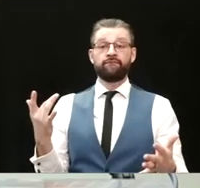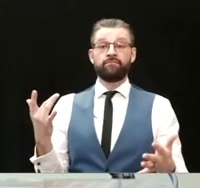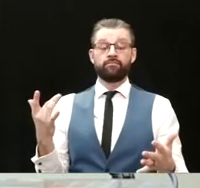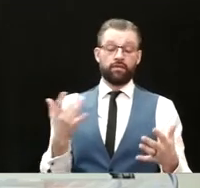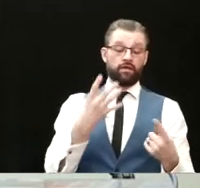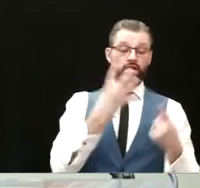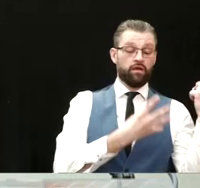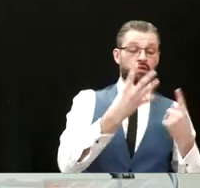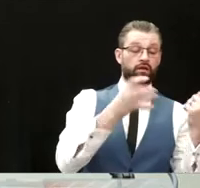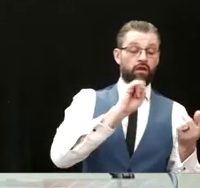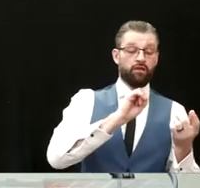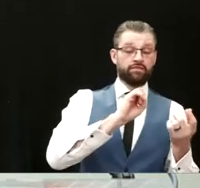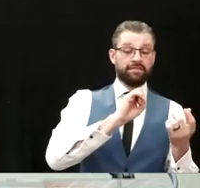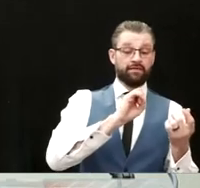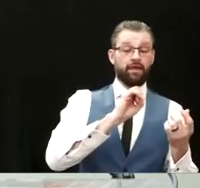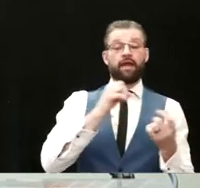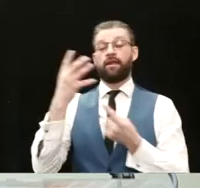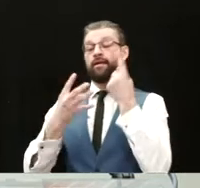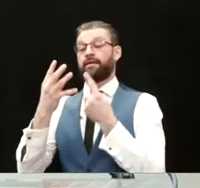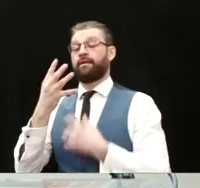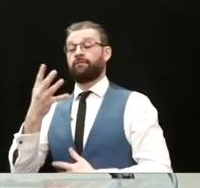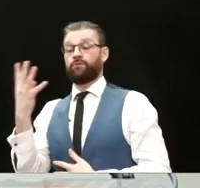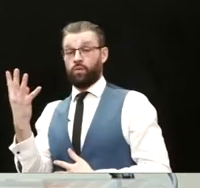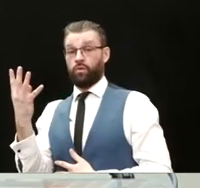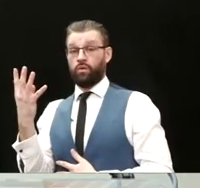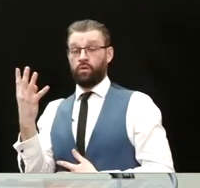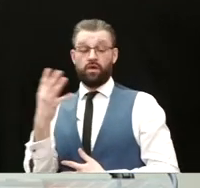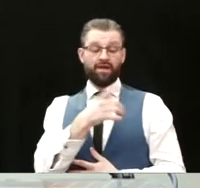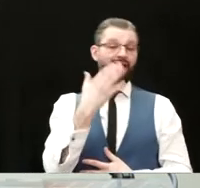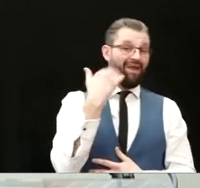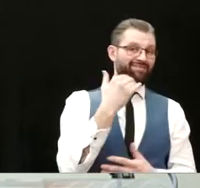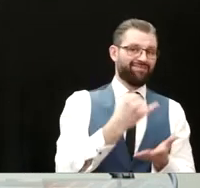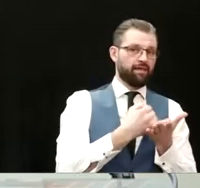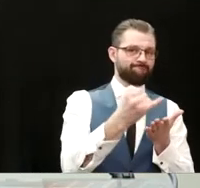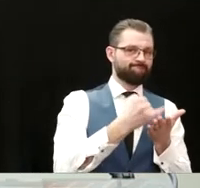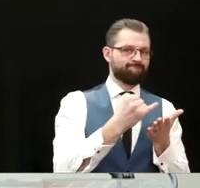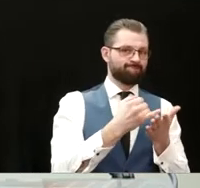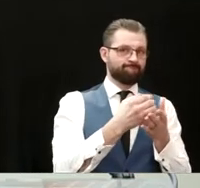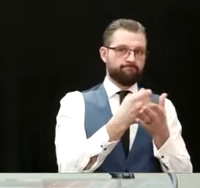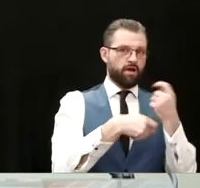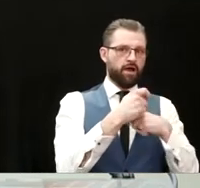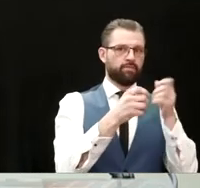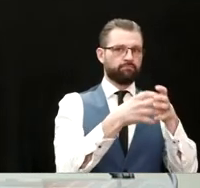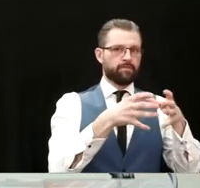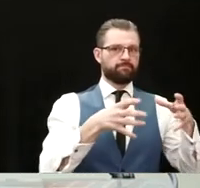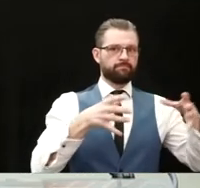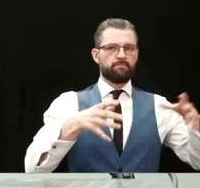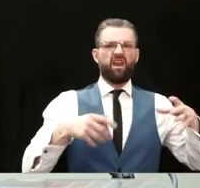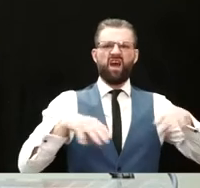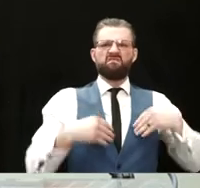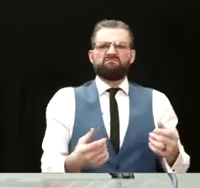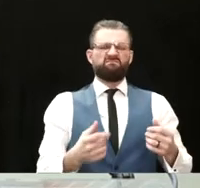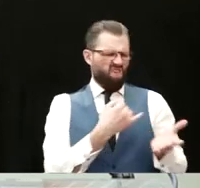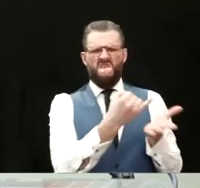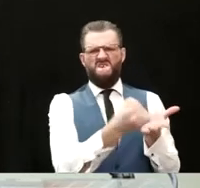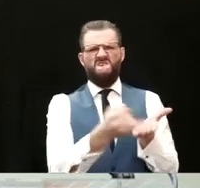Between 1990 and 94, ethnic hatred was increasingly openly accepted, and